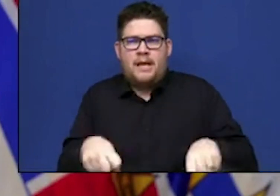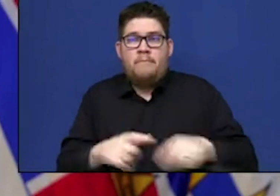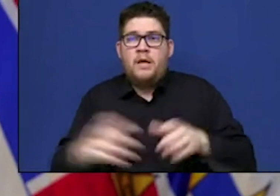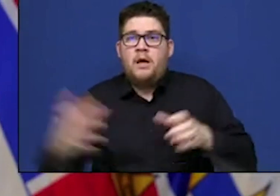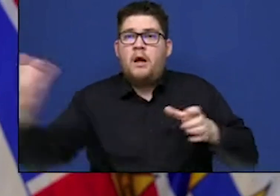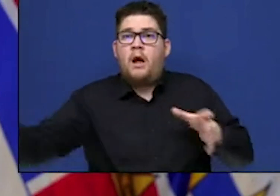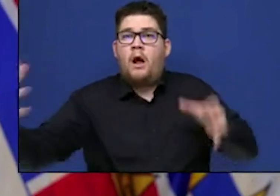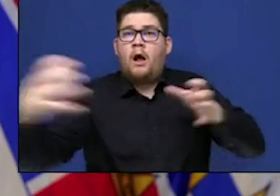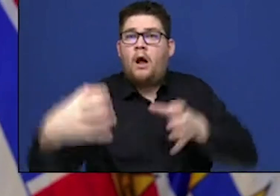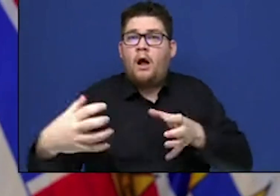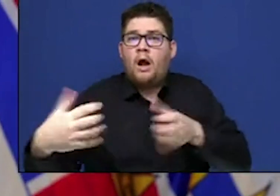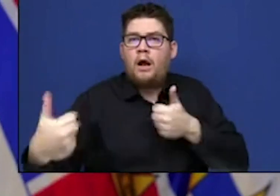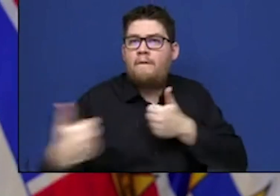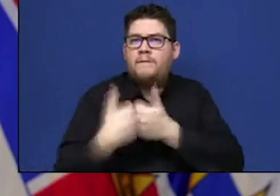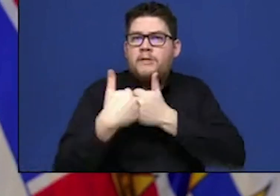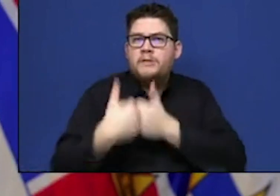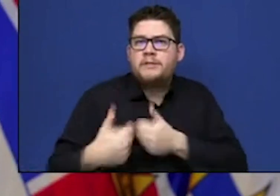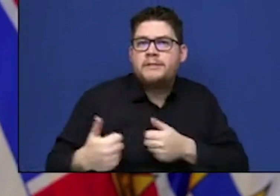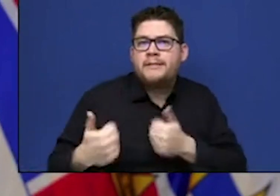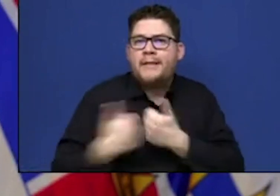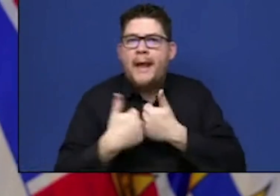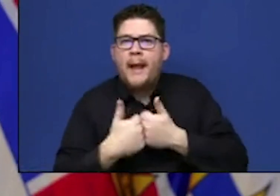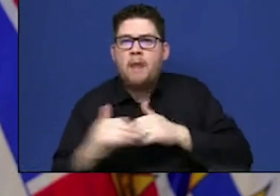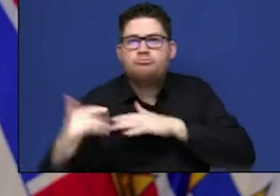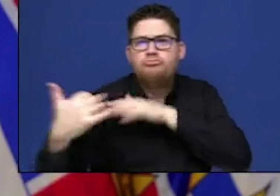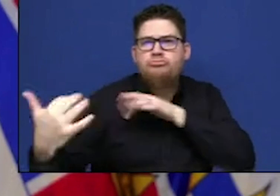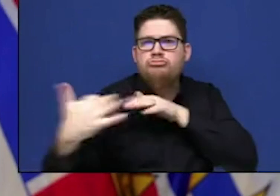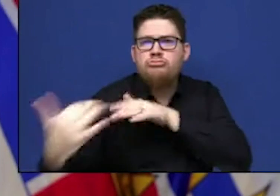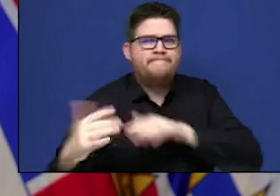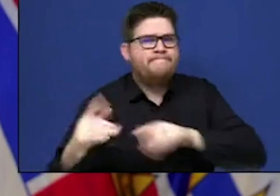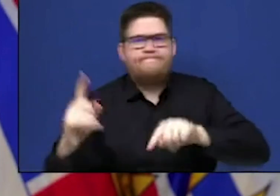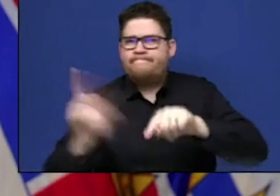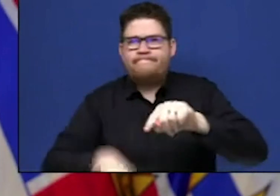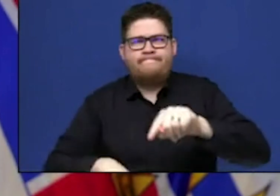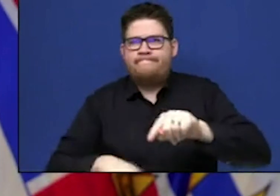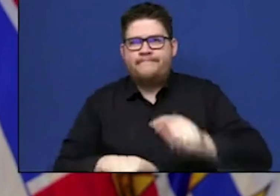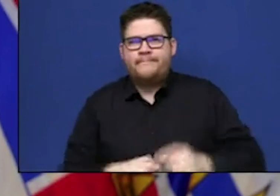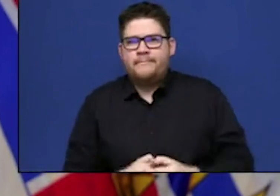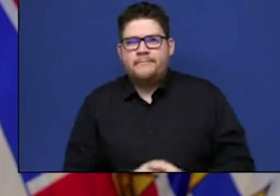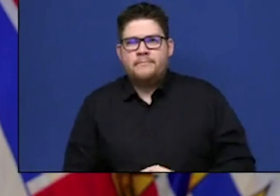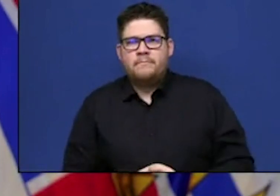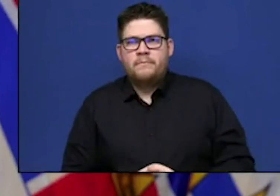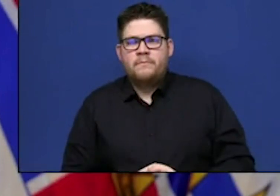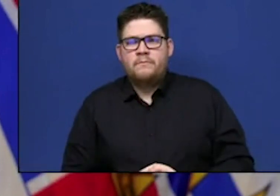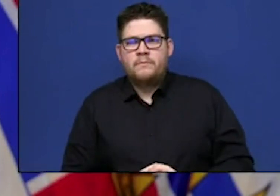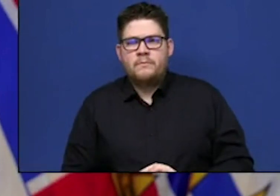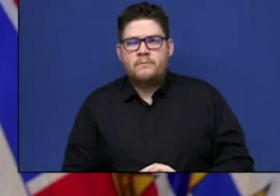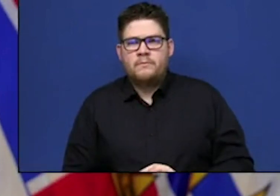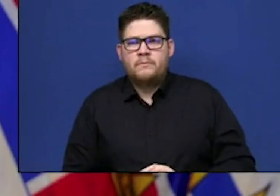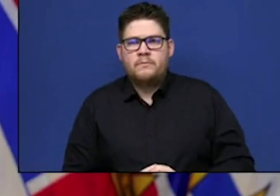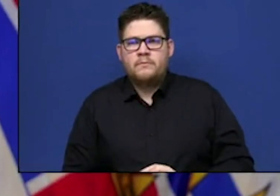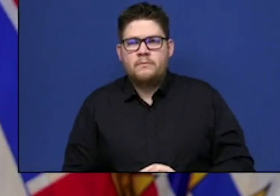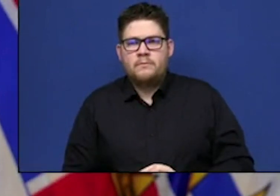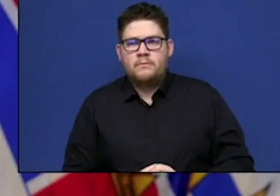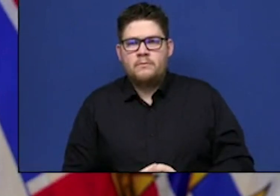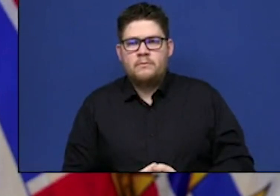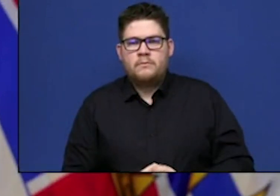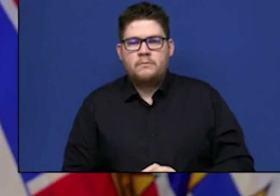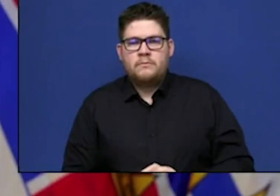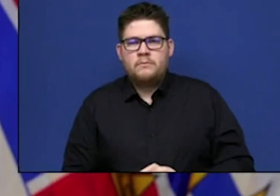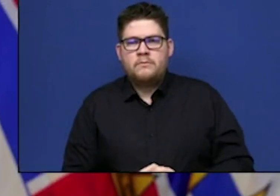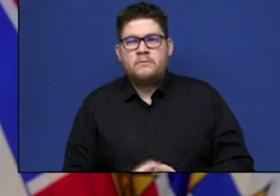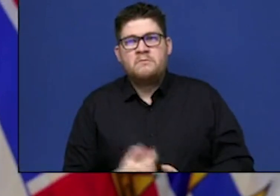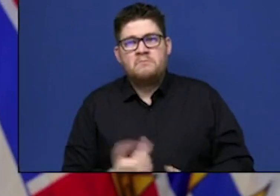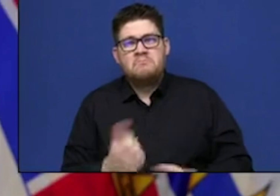be able to do more, particularly outdoor sports later in the fall, or later in the spring. But right now,